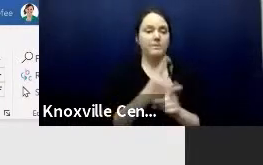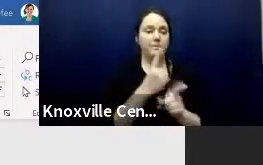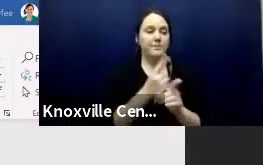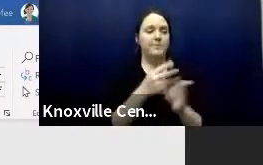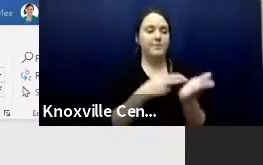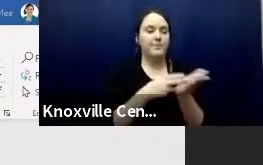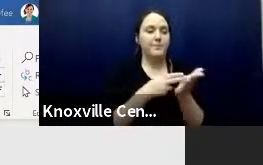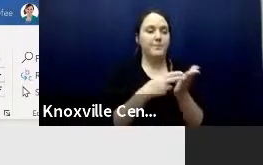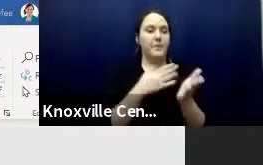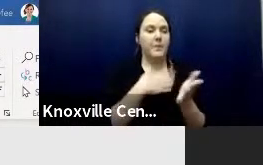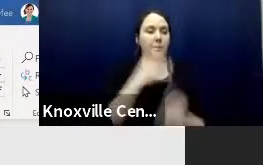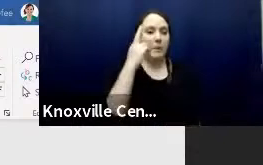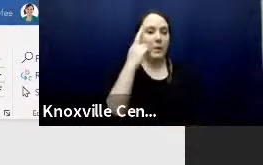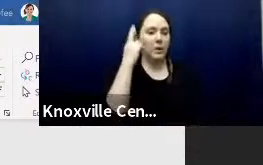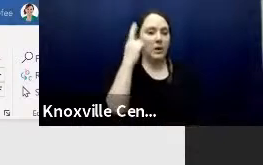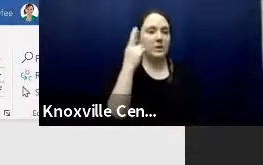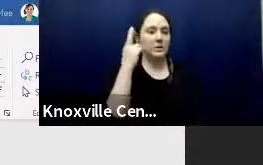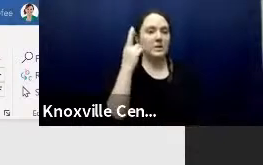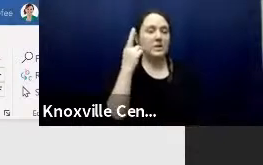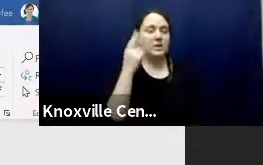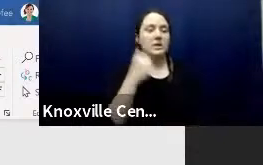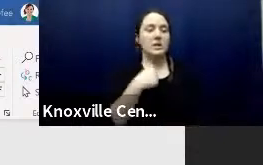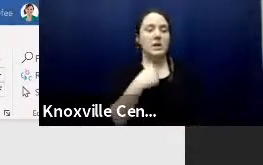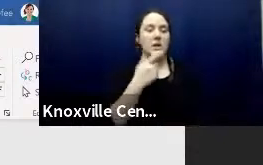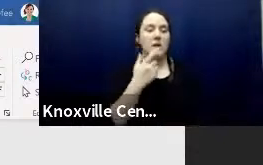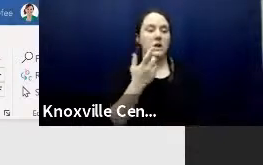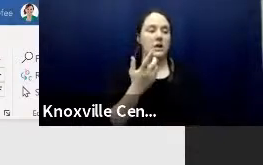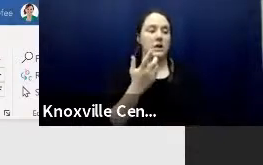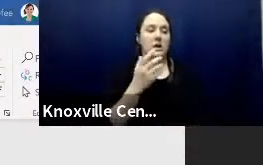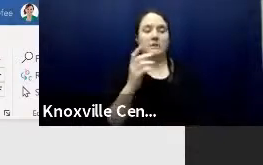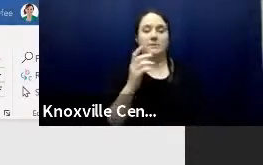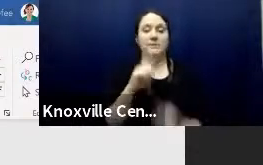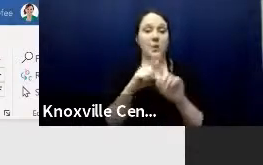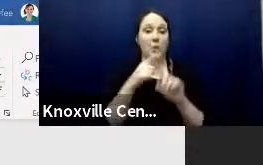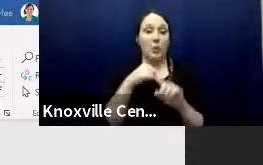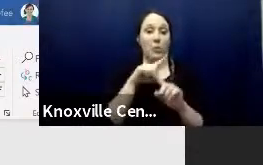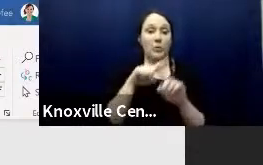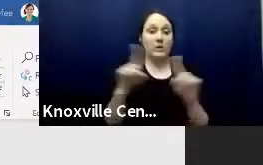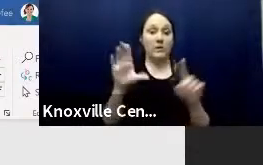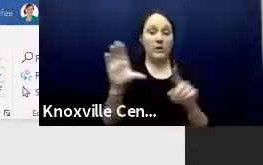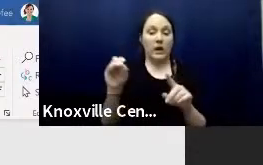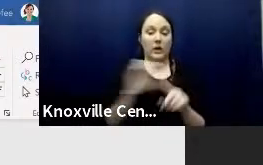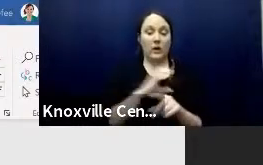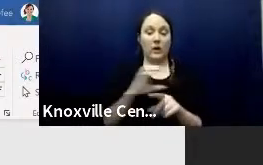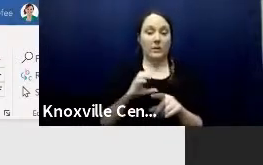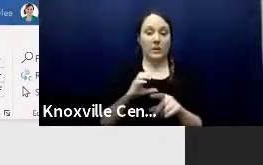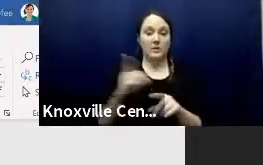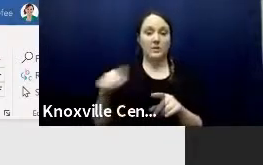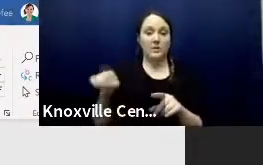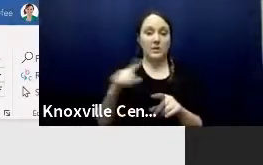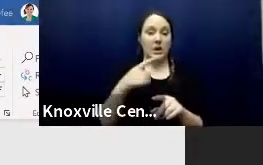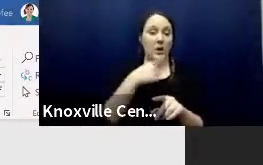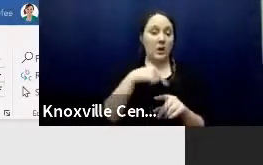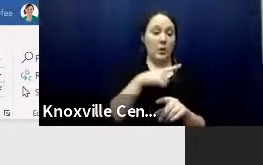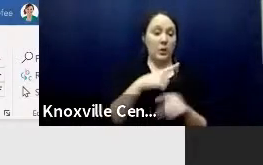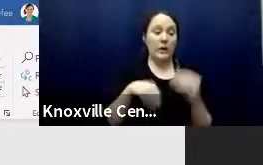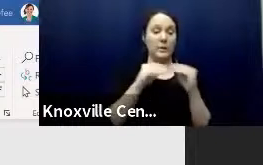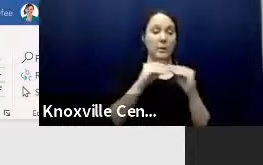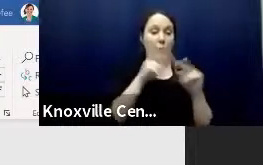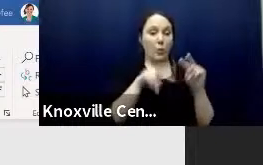honest, my reasoning is, unlike county commission, we are more inclined to look at the